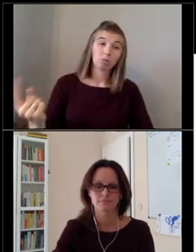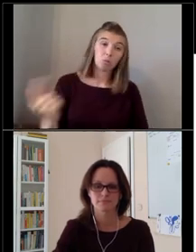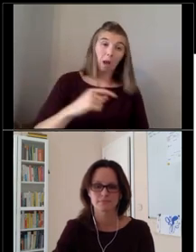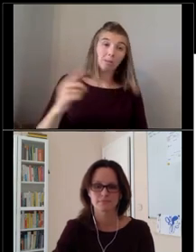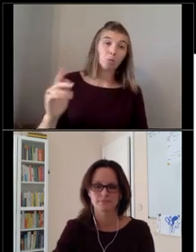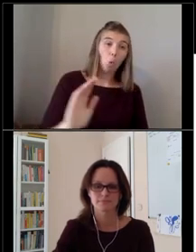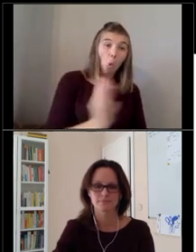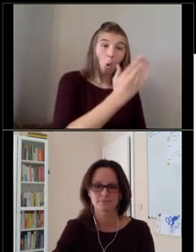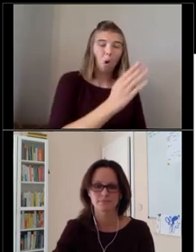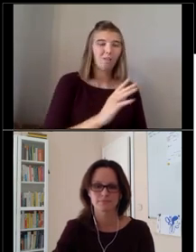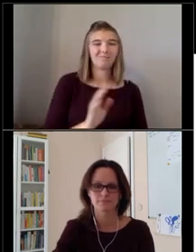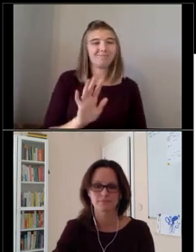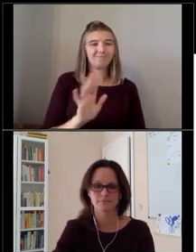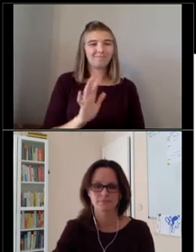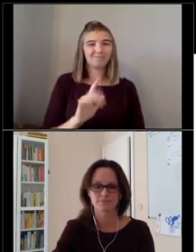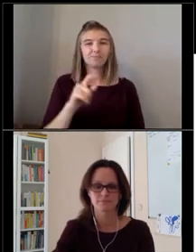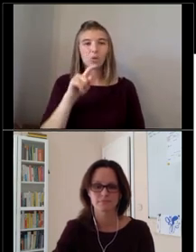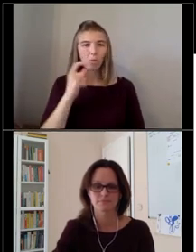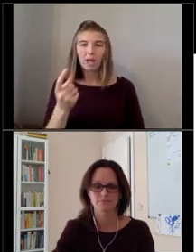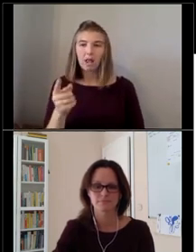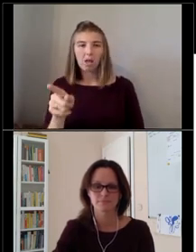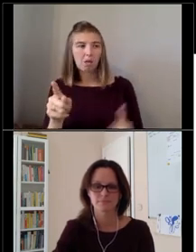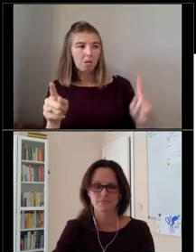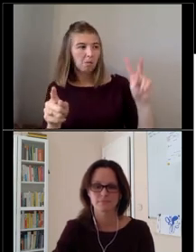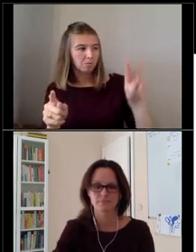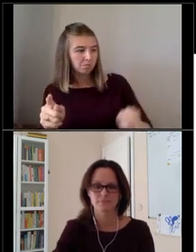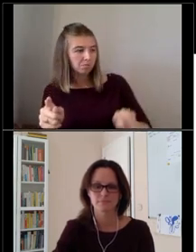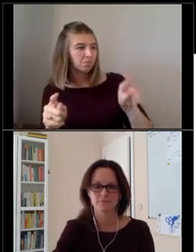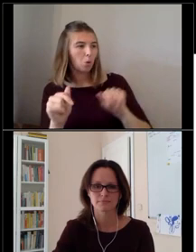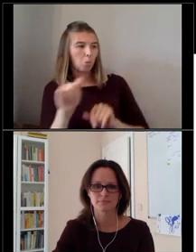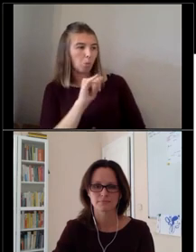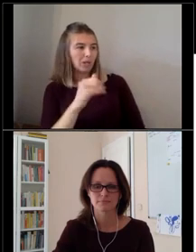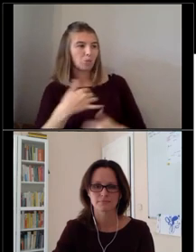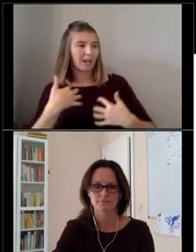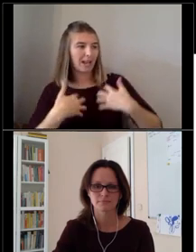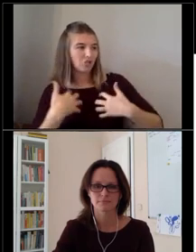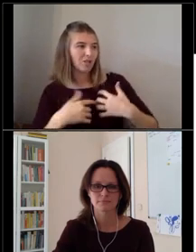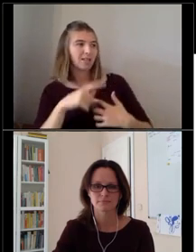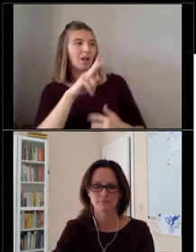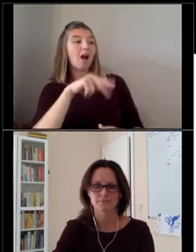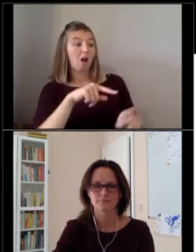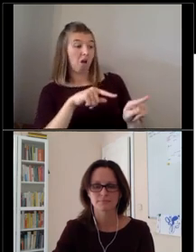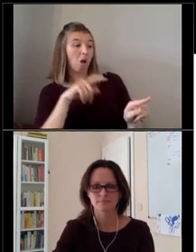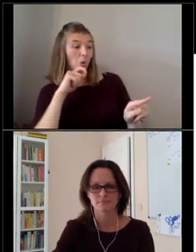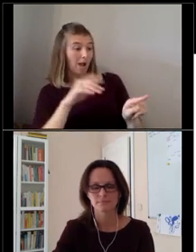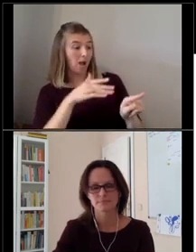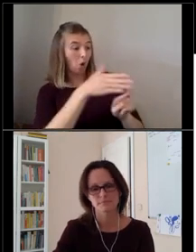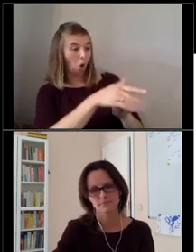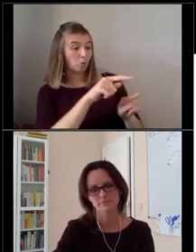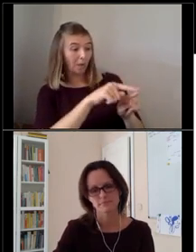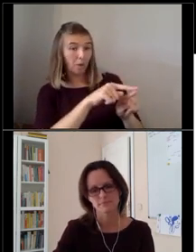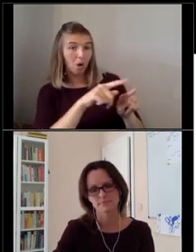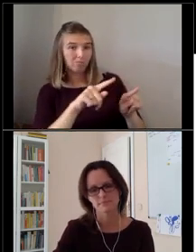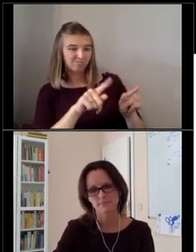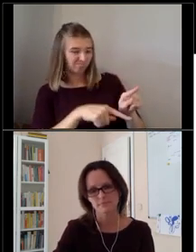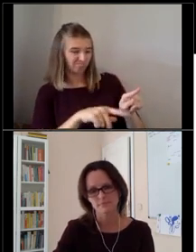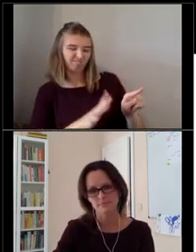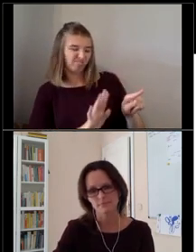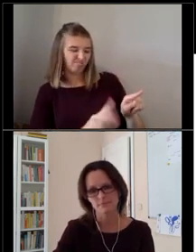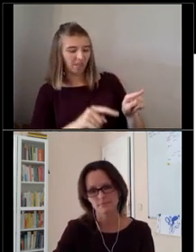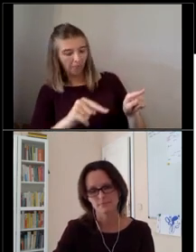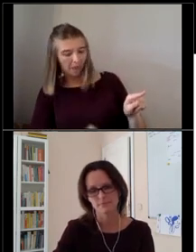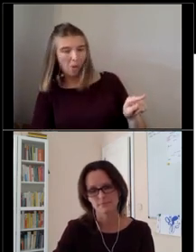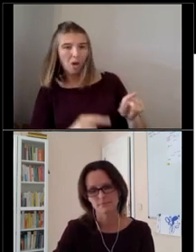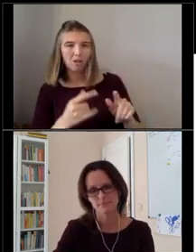that perhaps is suitable to them will turn up, and those that don't may turn up for the next one. So just have a variety of things, you know, at